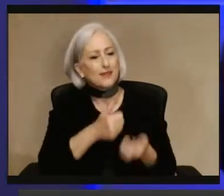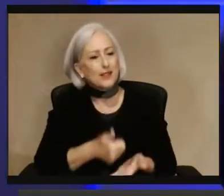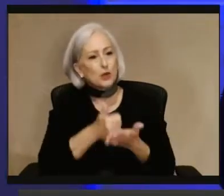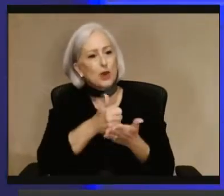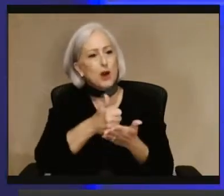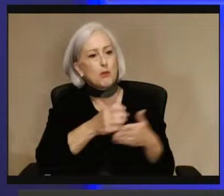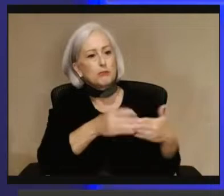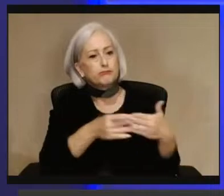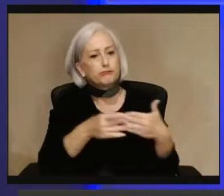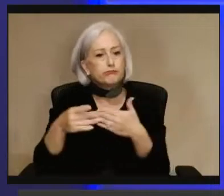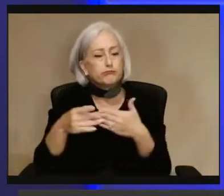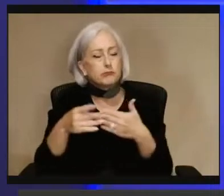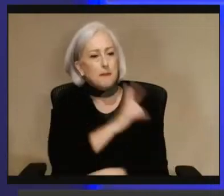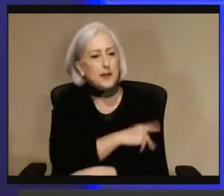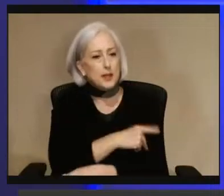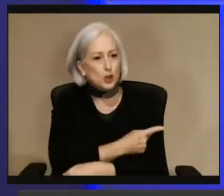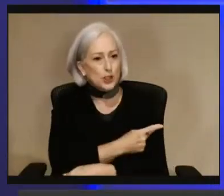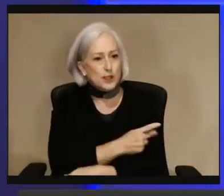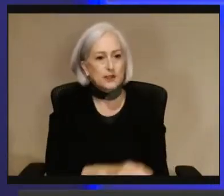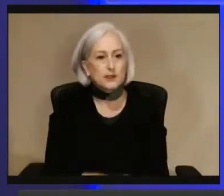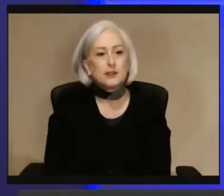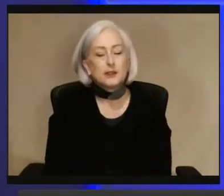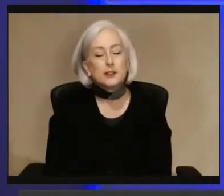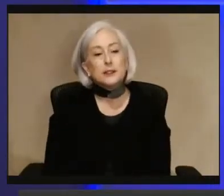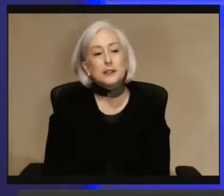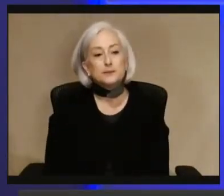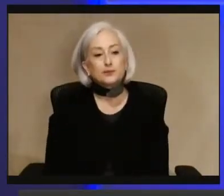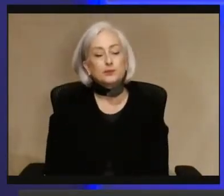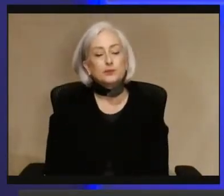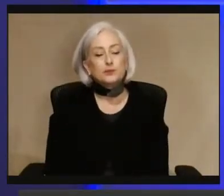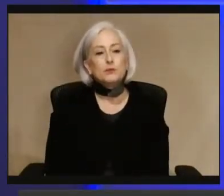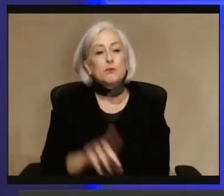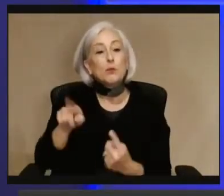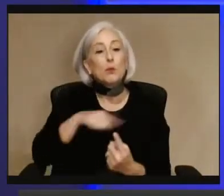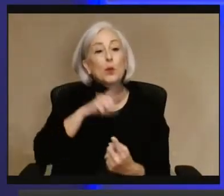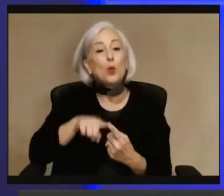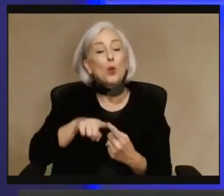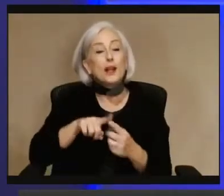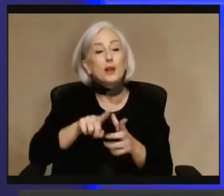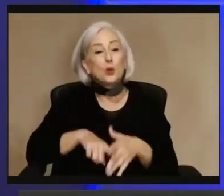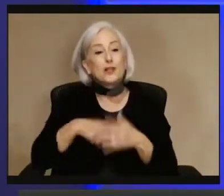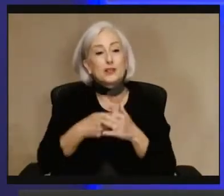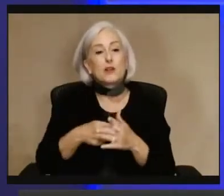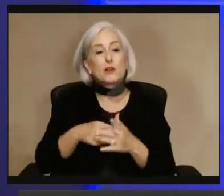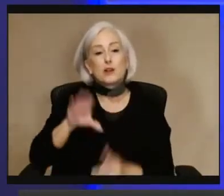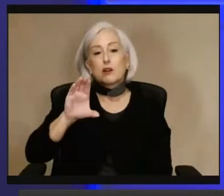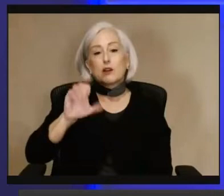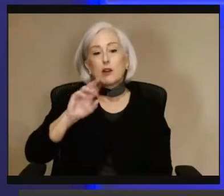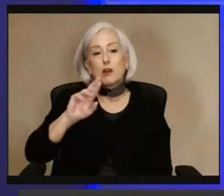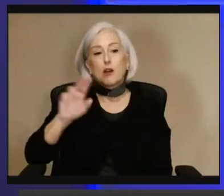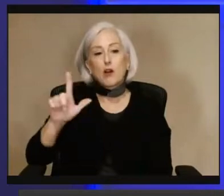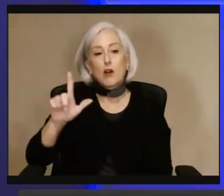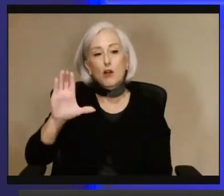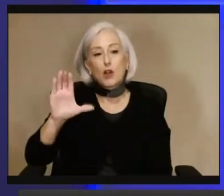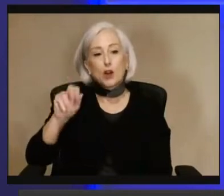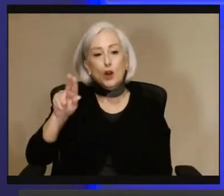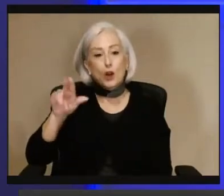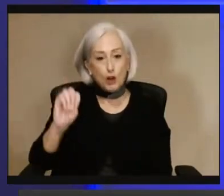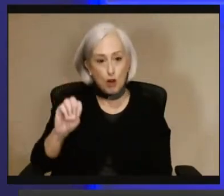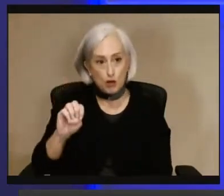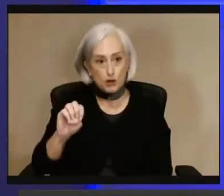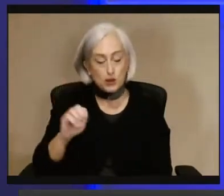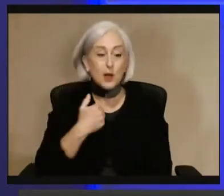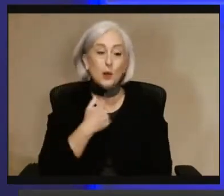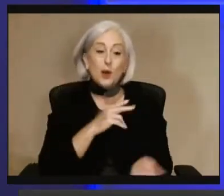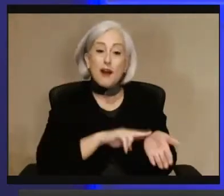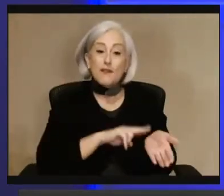specifically, whenever we began the idea of Carl's Cause, there's nursing navigators to